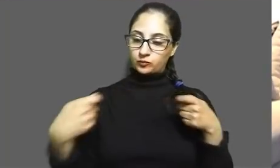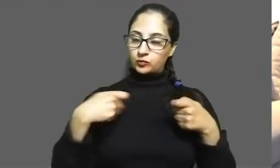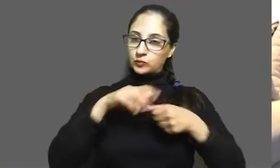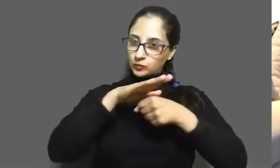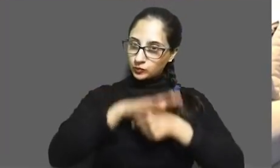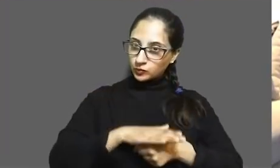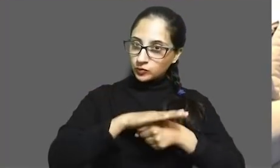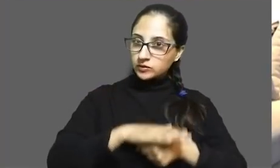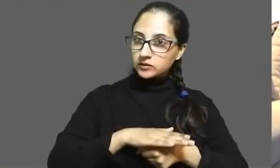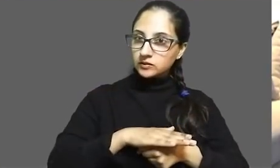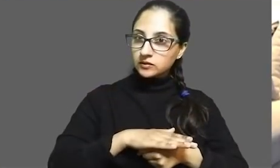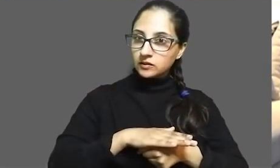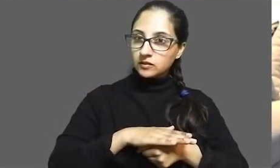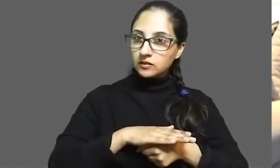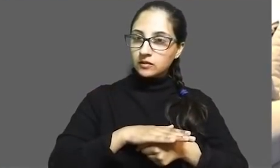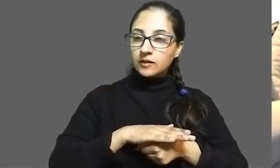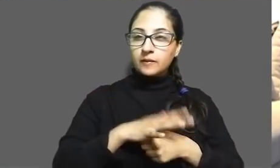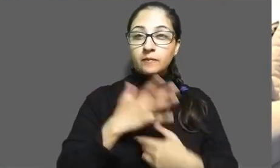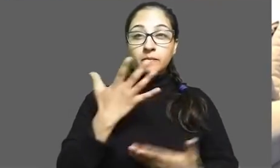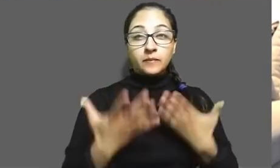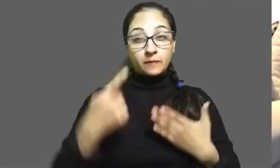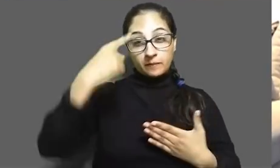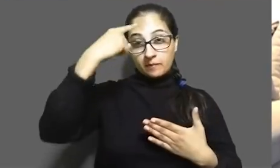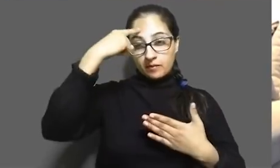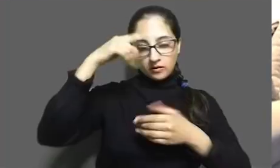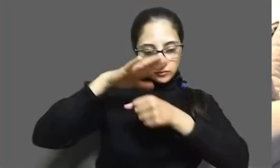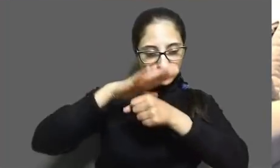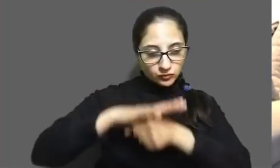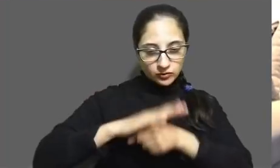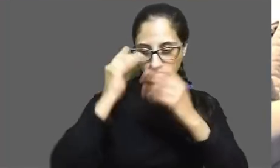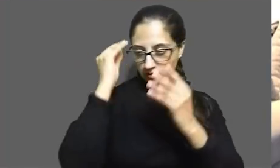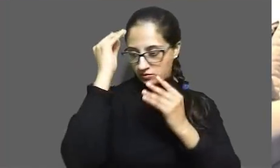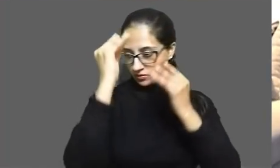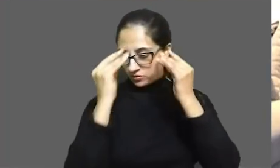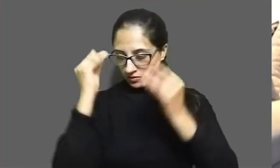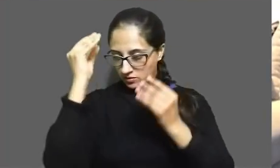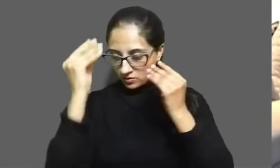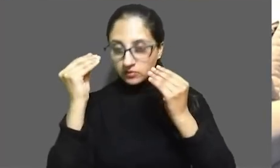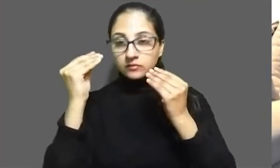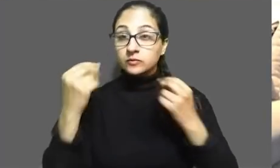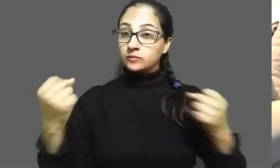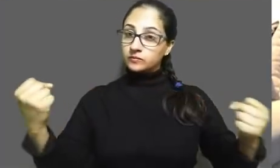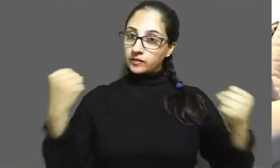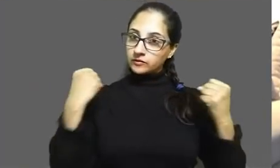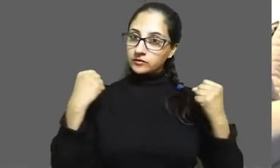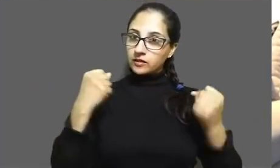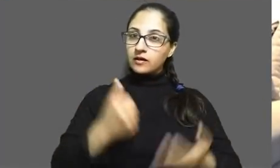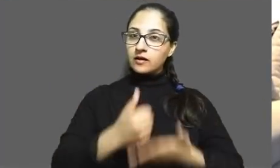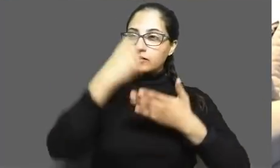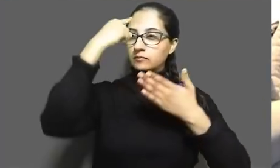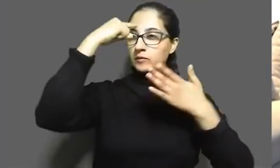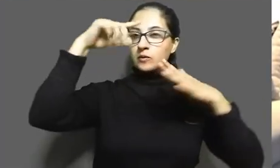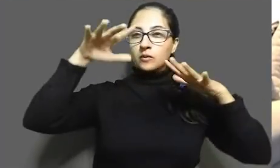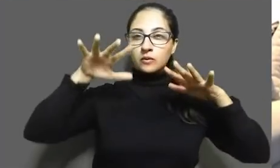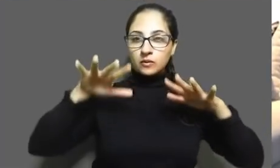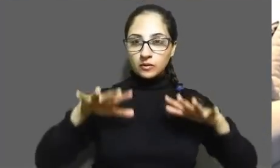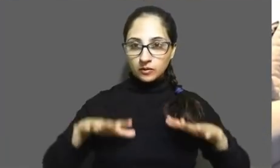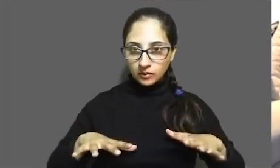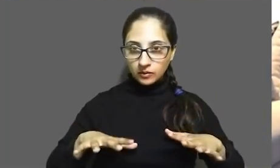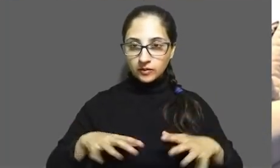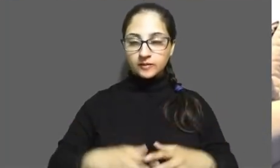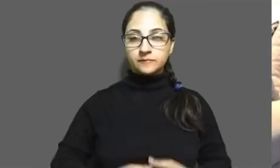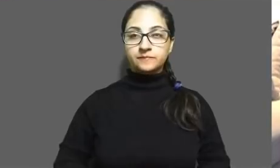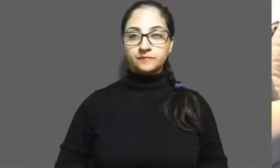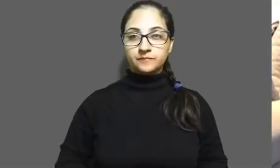Looking after the mind and the body are connected. Exercise is a great way to manage